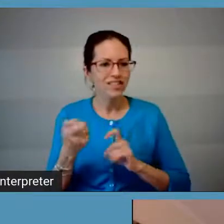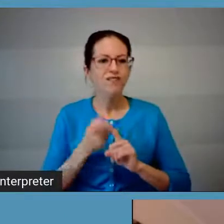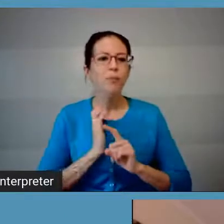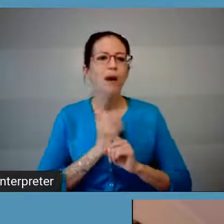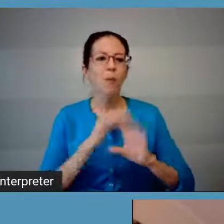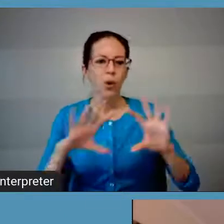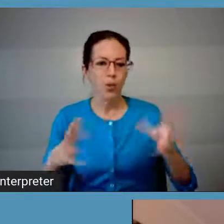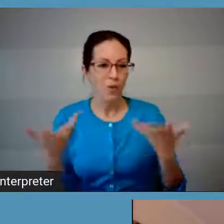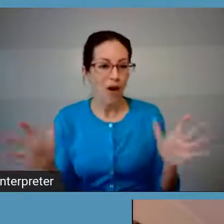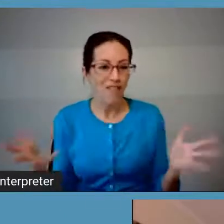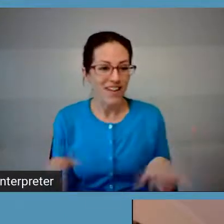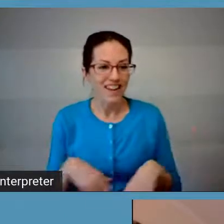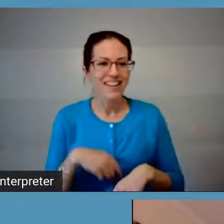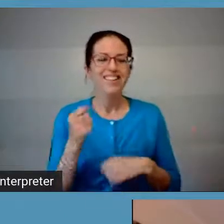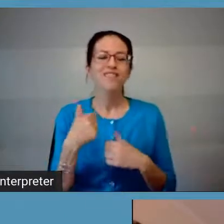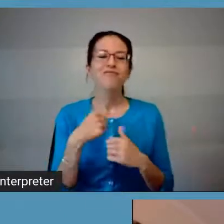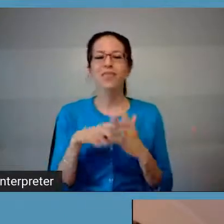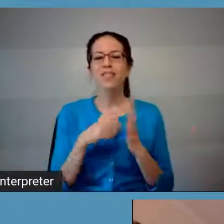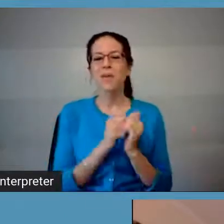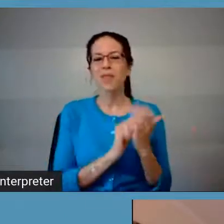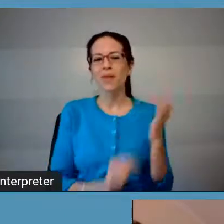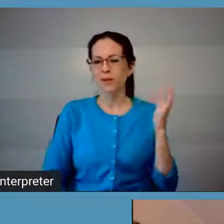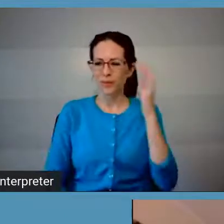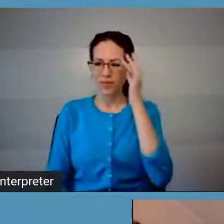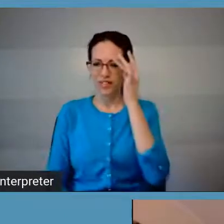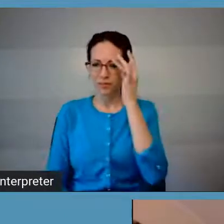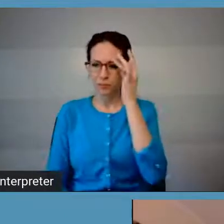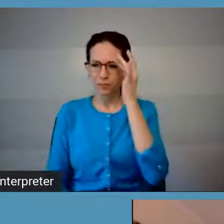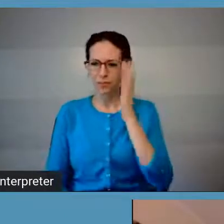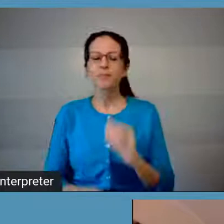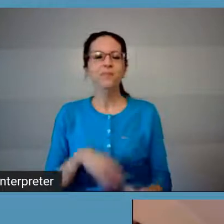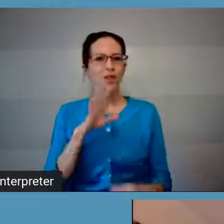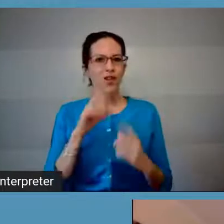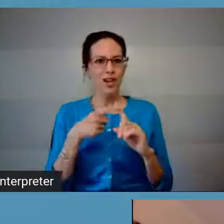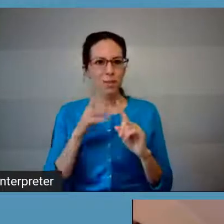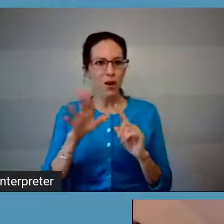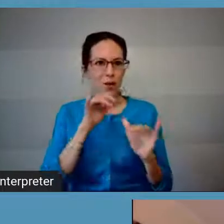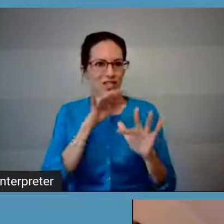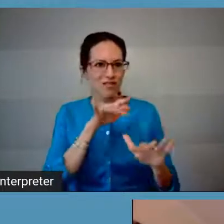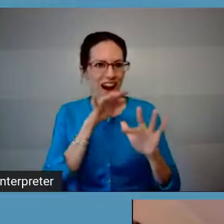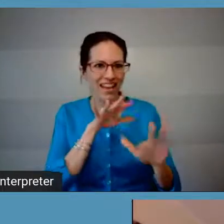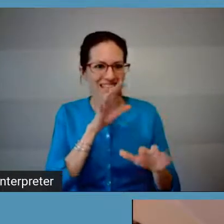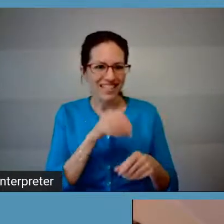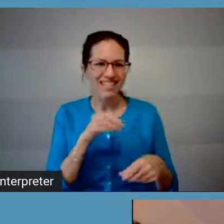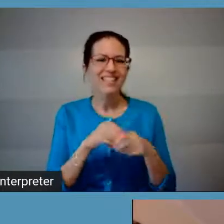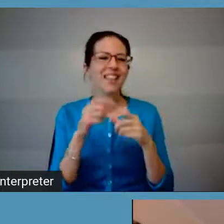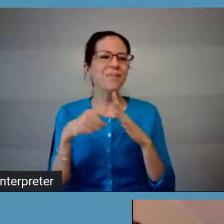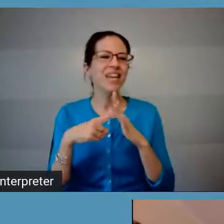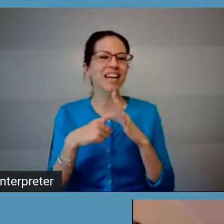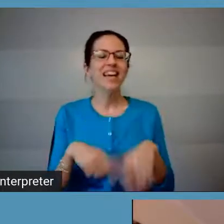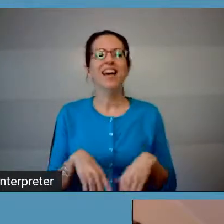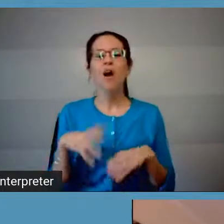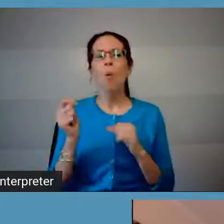group, so let's get started with them. You talked about your dragons at the beginning. What are